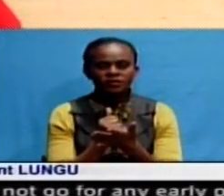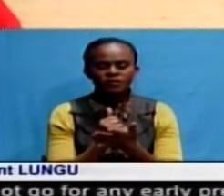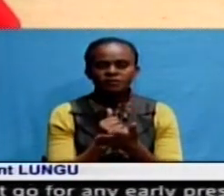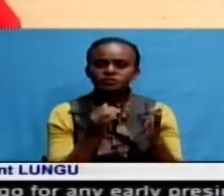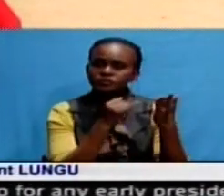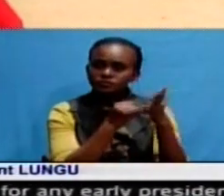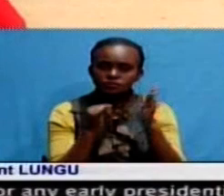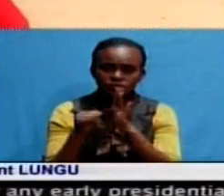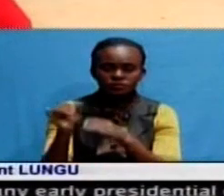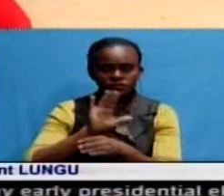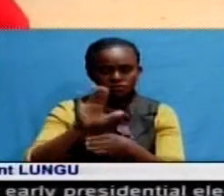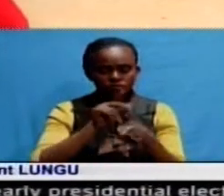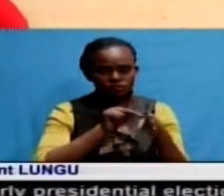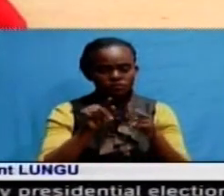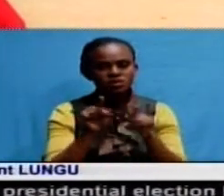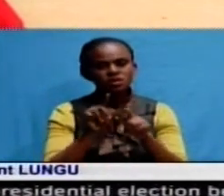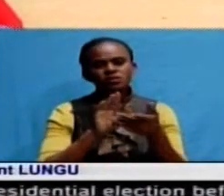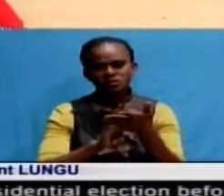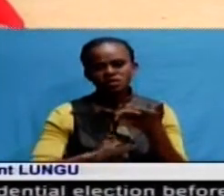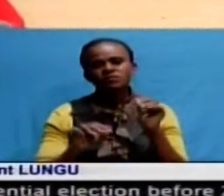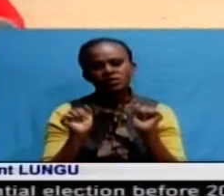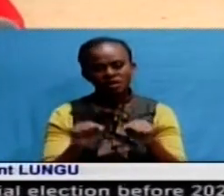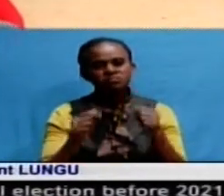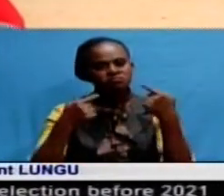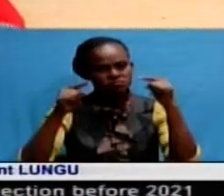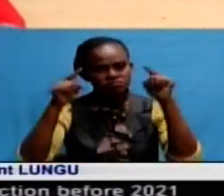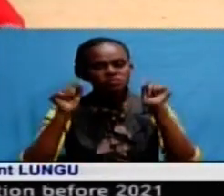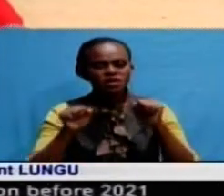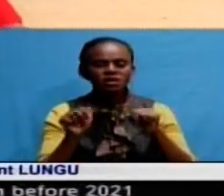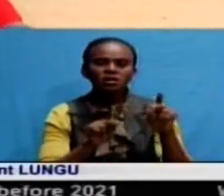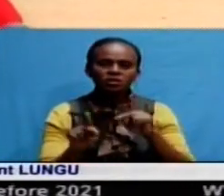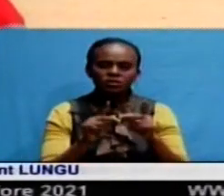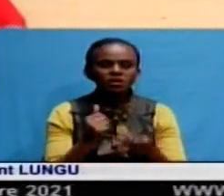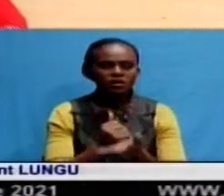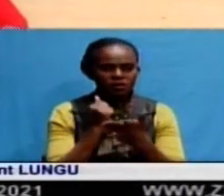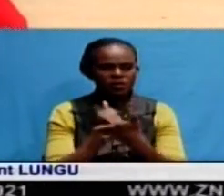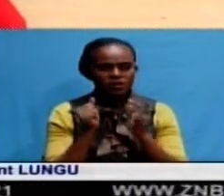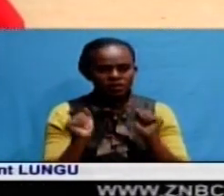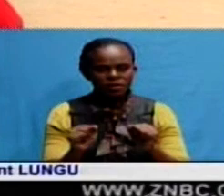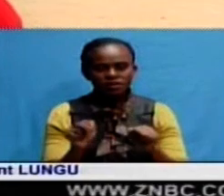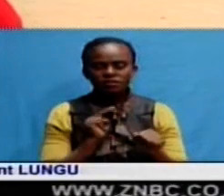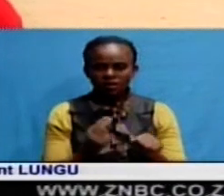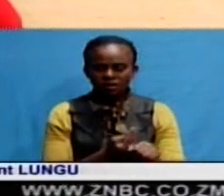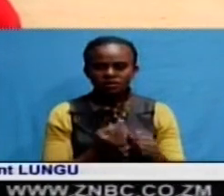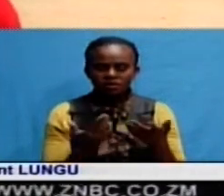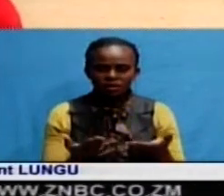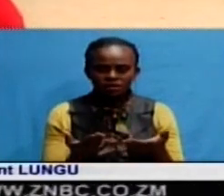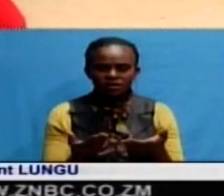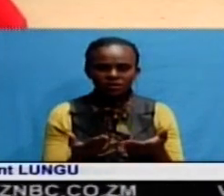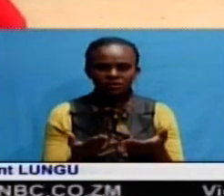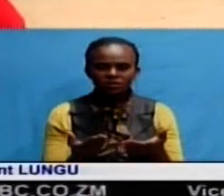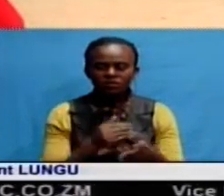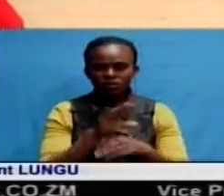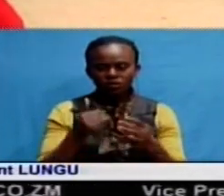because I believe for them to reach where they are, there are people who help them. So even us, we run this academy not for